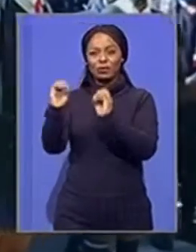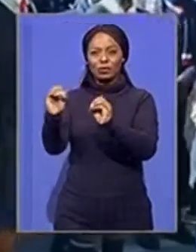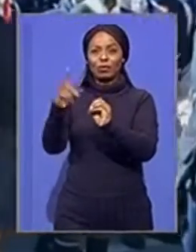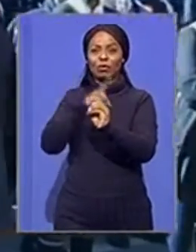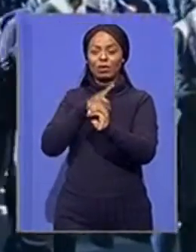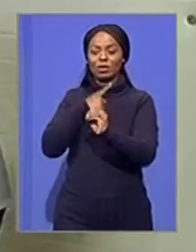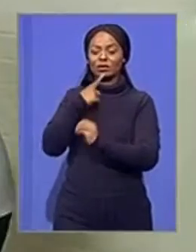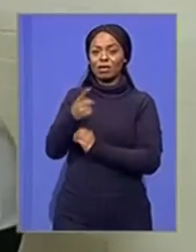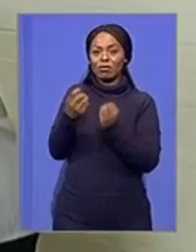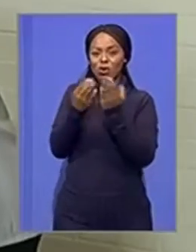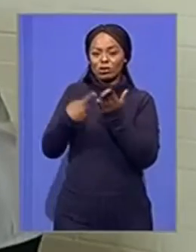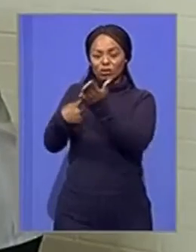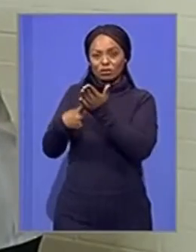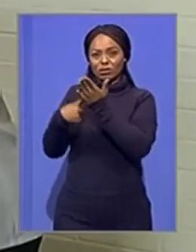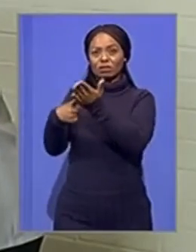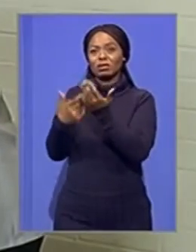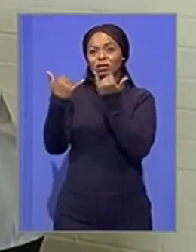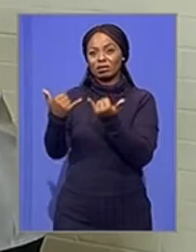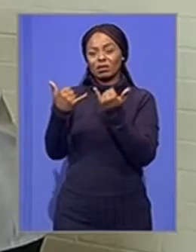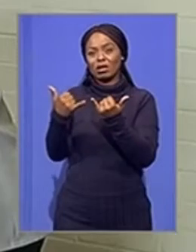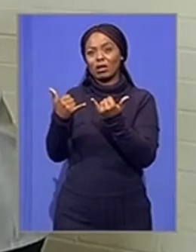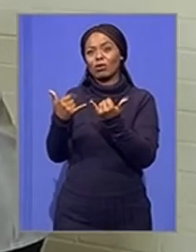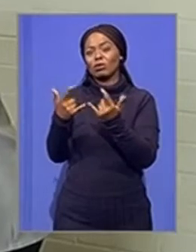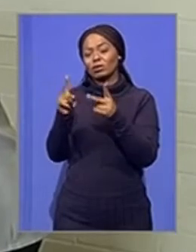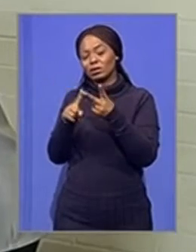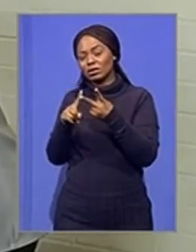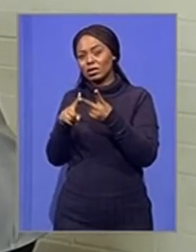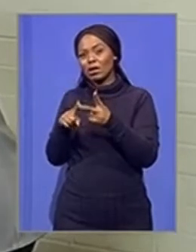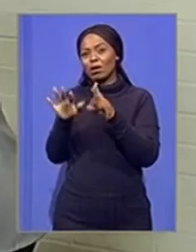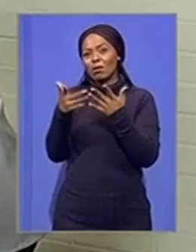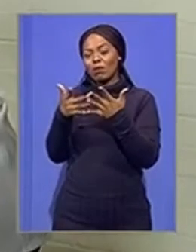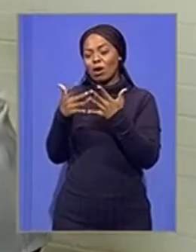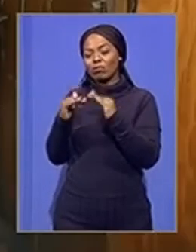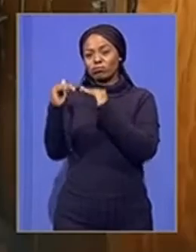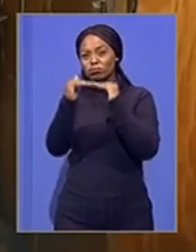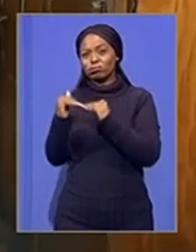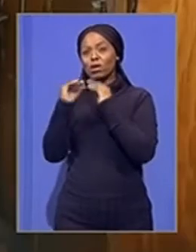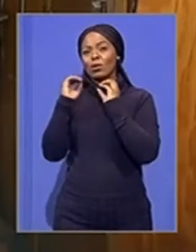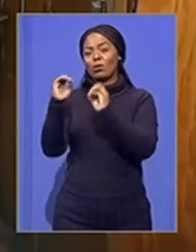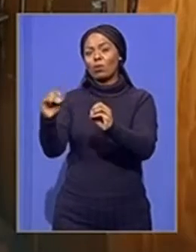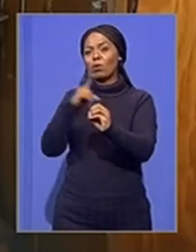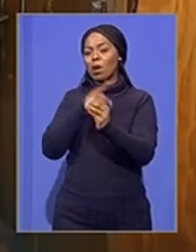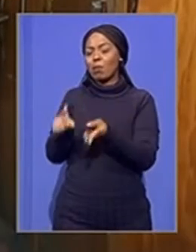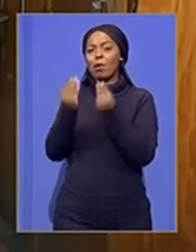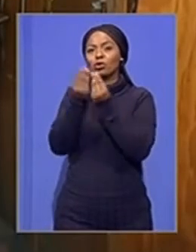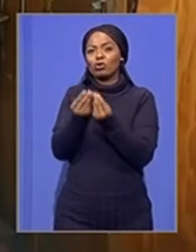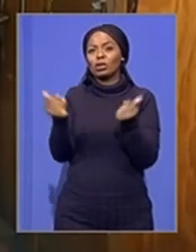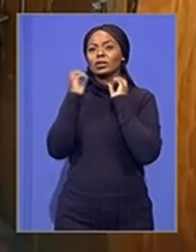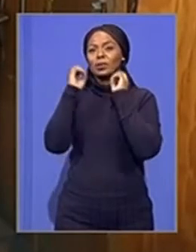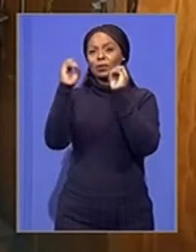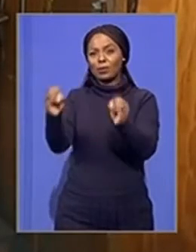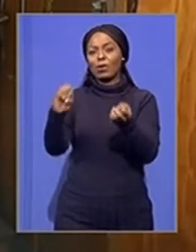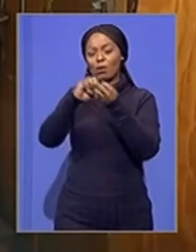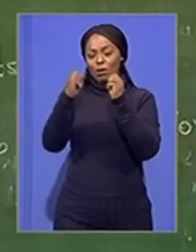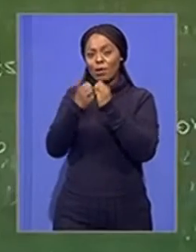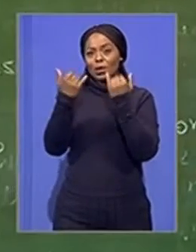ha metjha ya dipuisano e sebediswang le mehato e latelwang e sa lekana bakeng sa ho fumana tharollo mathateng a jwale a